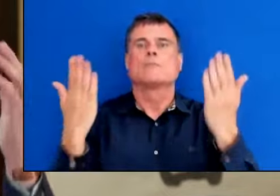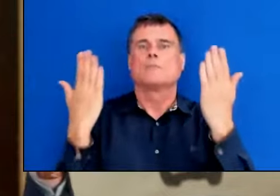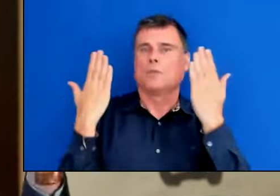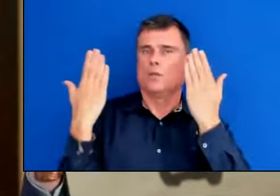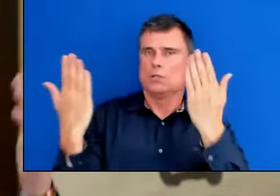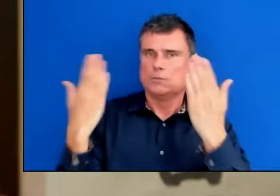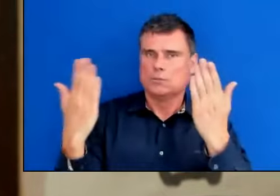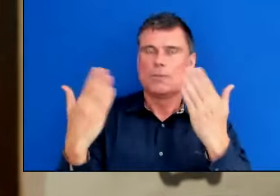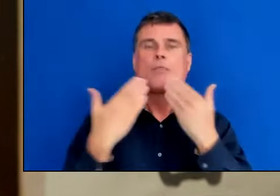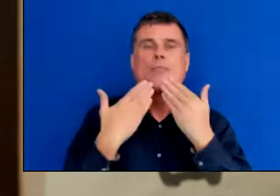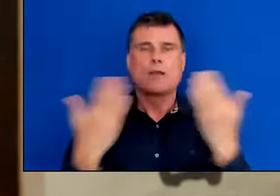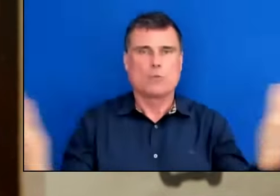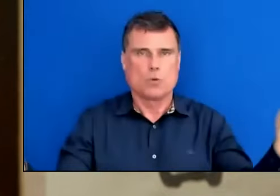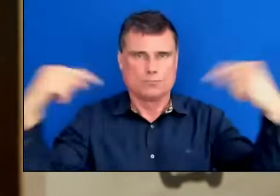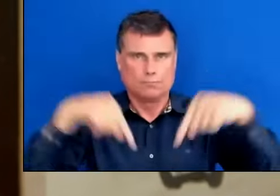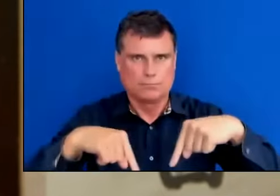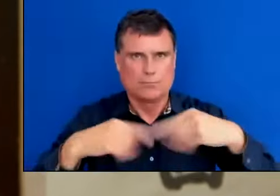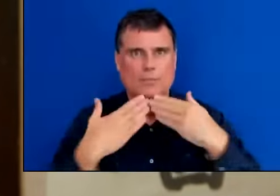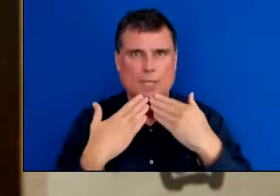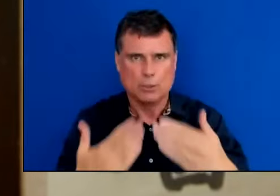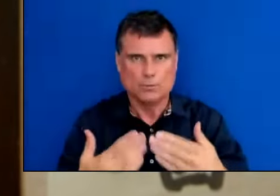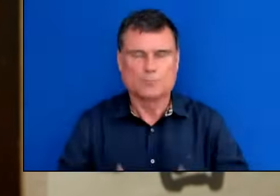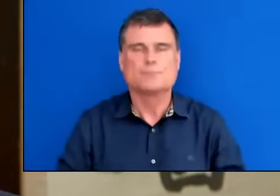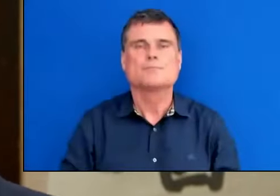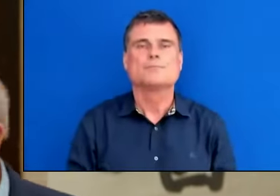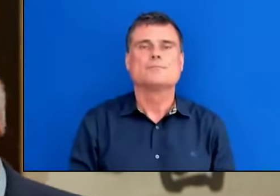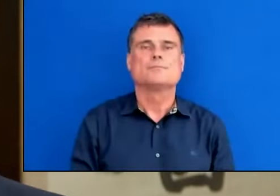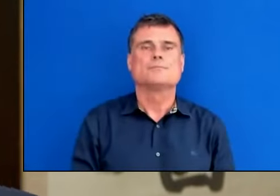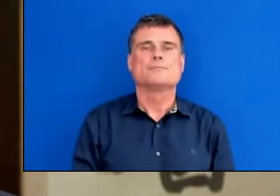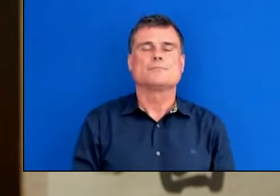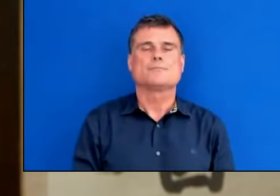that. High School CM, thank you for coming today.